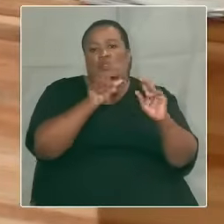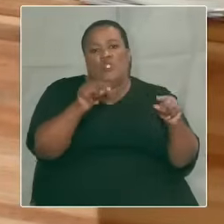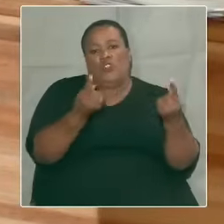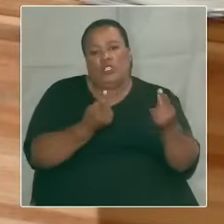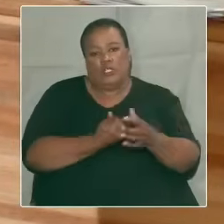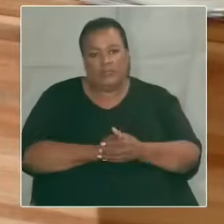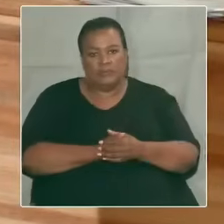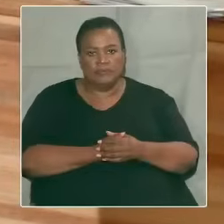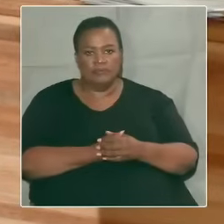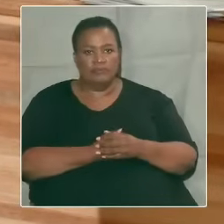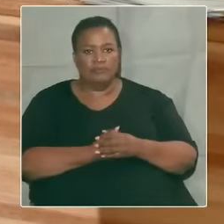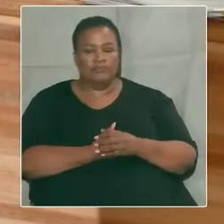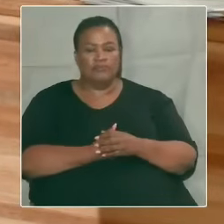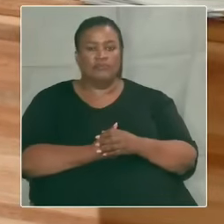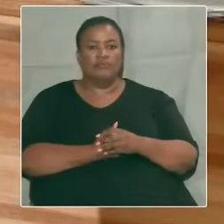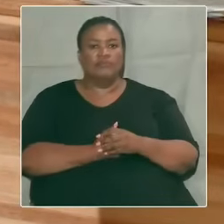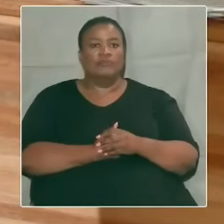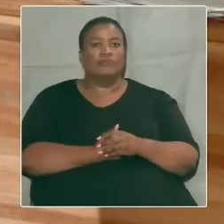Thank you.